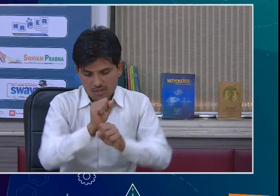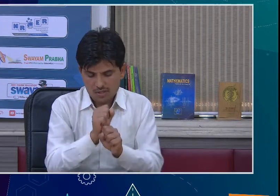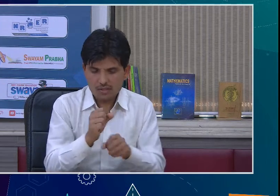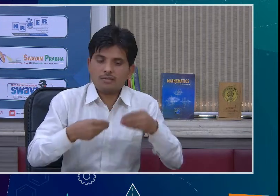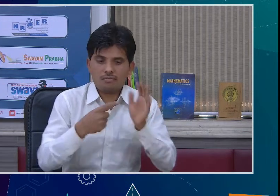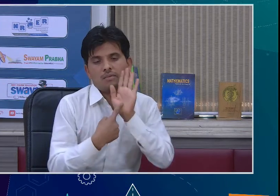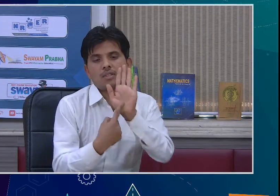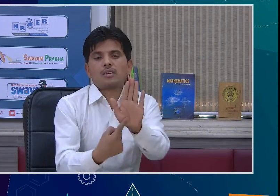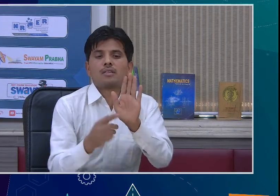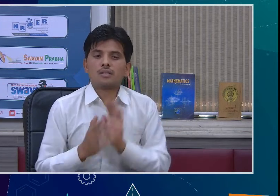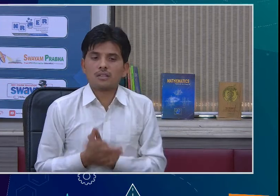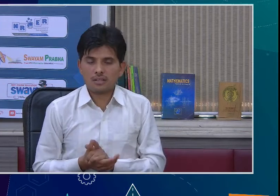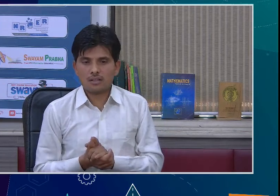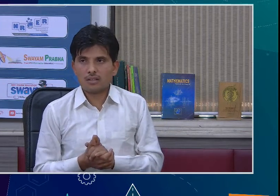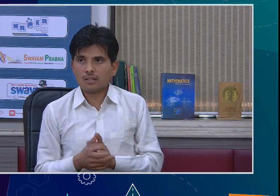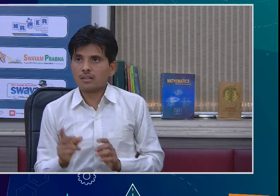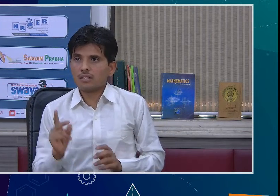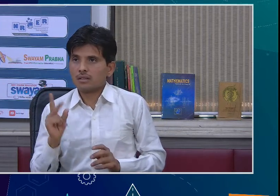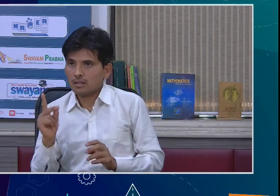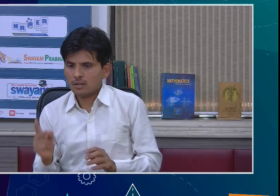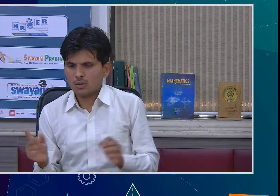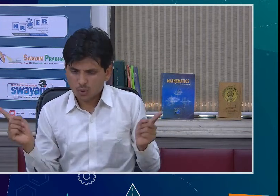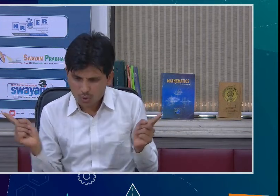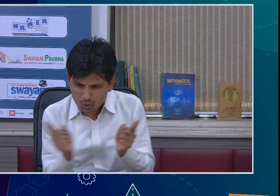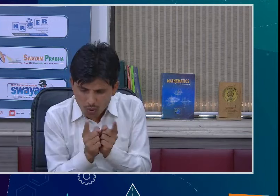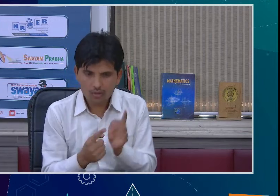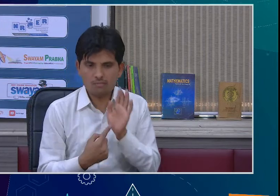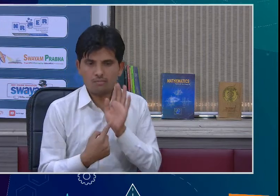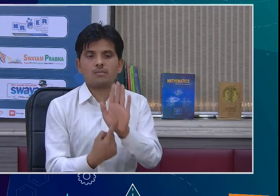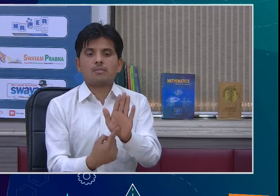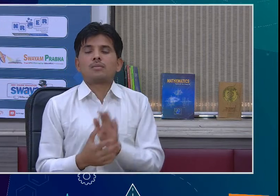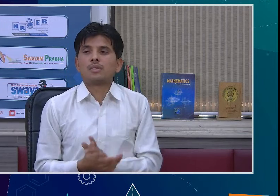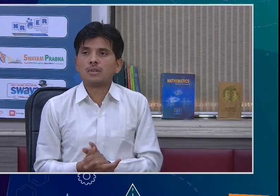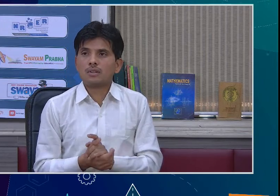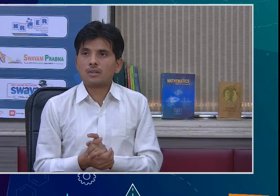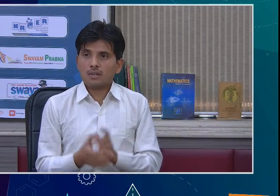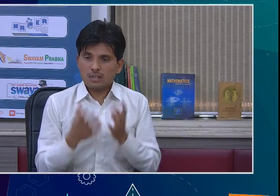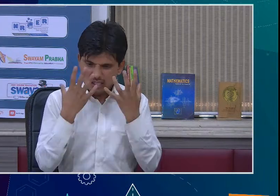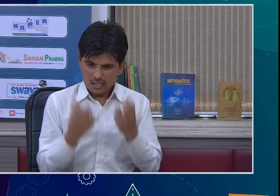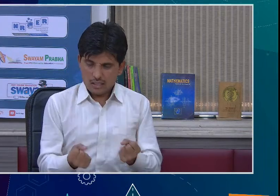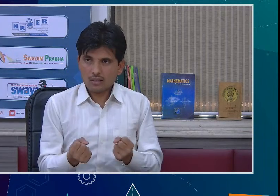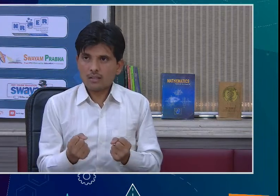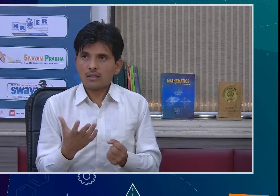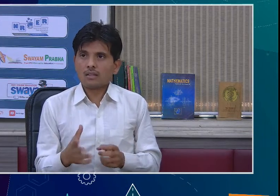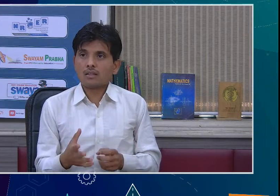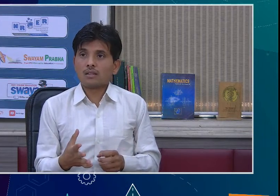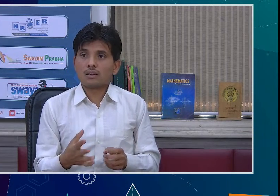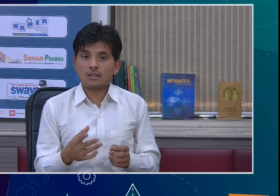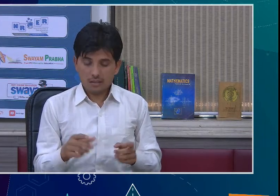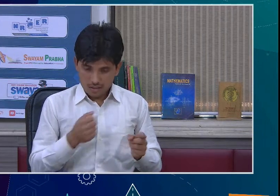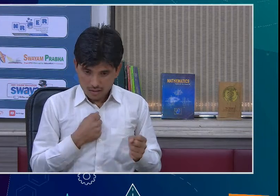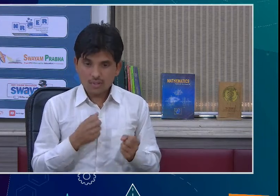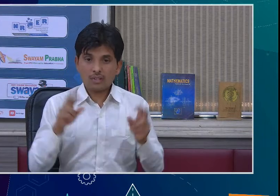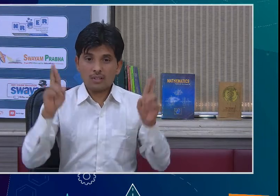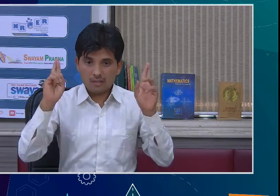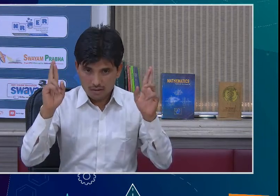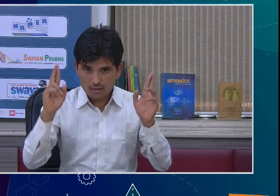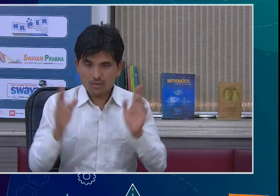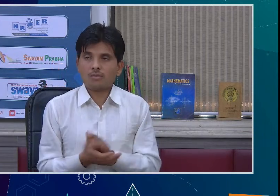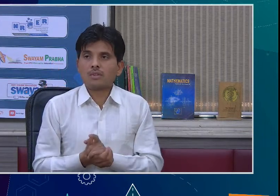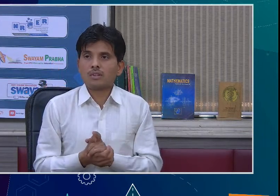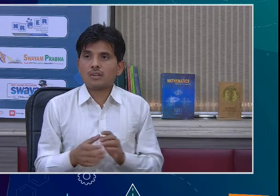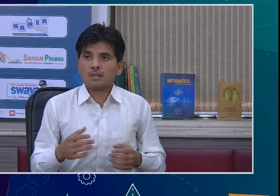glued and can be made in a very short time. And it does not need expertise. Anybody